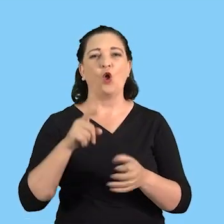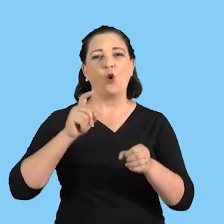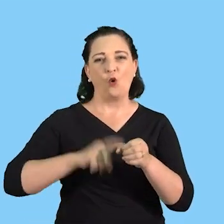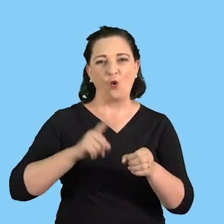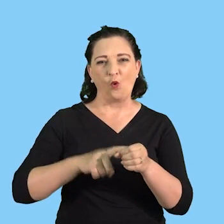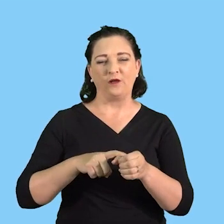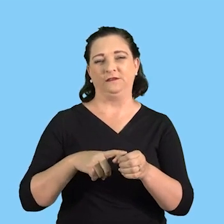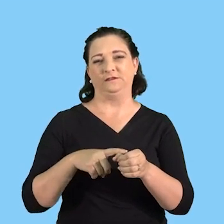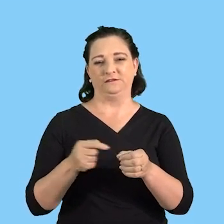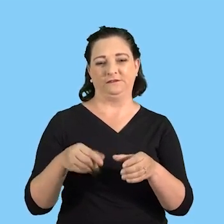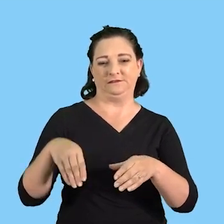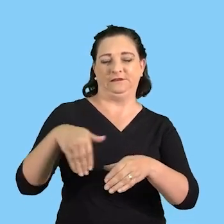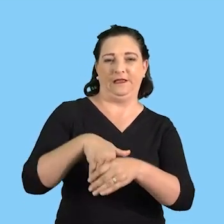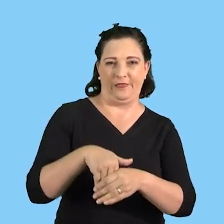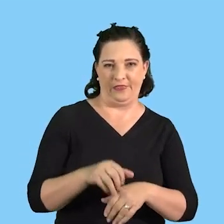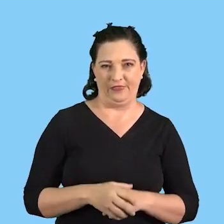bodies.